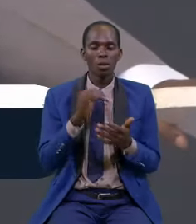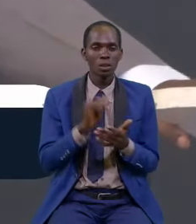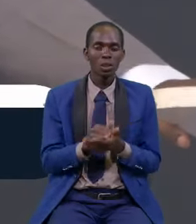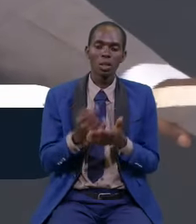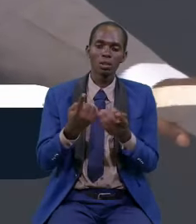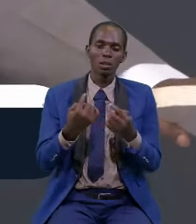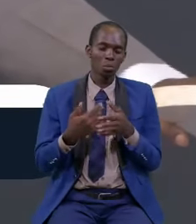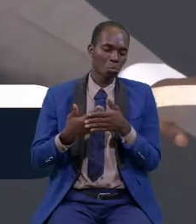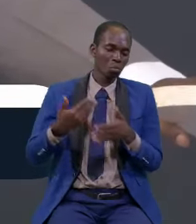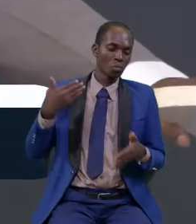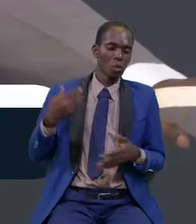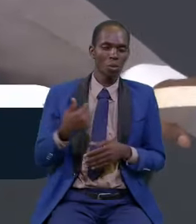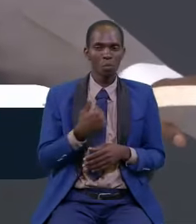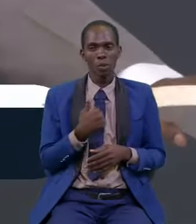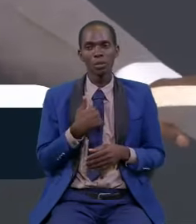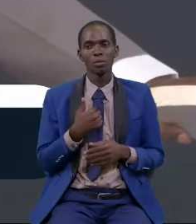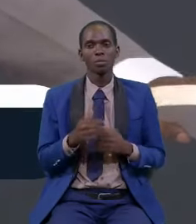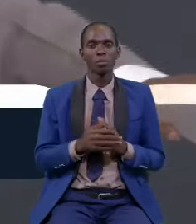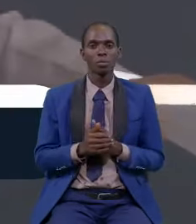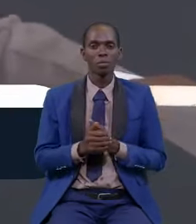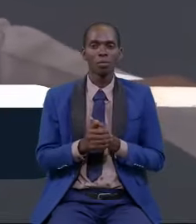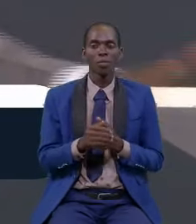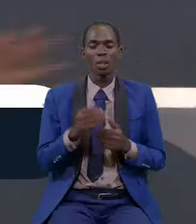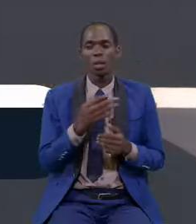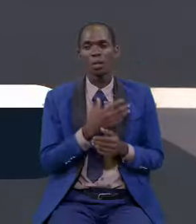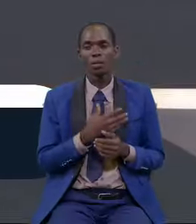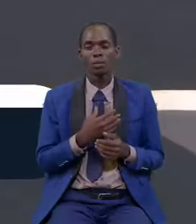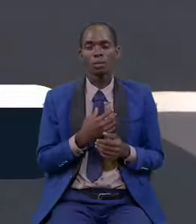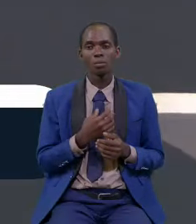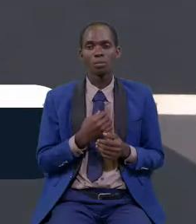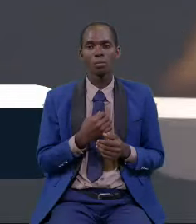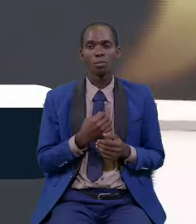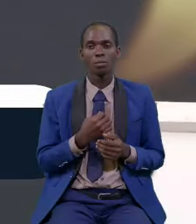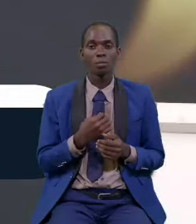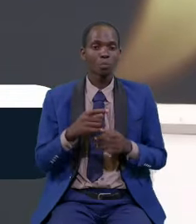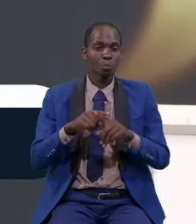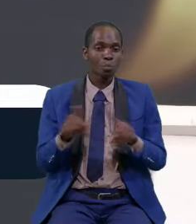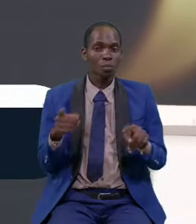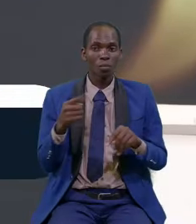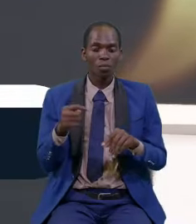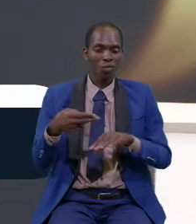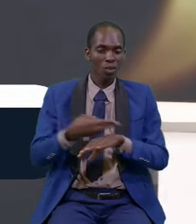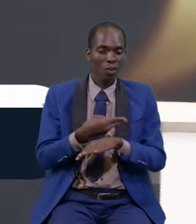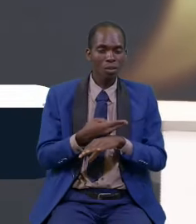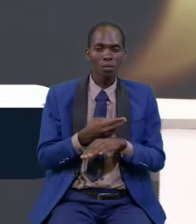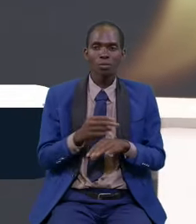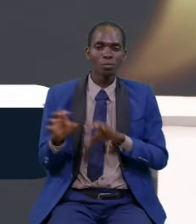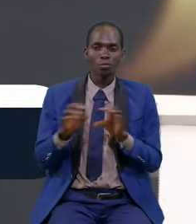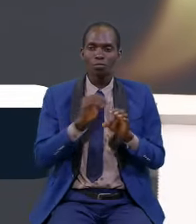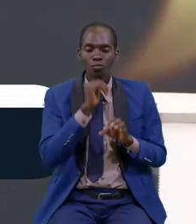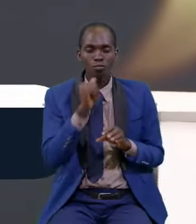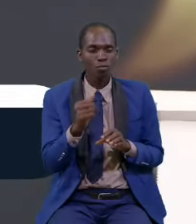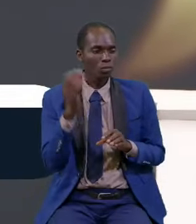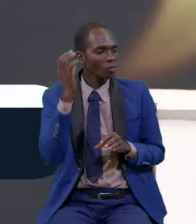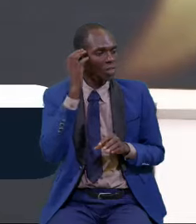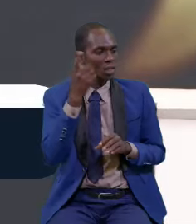are thieves and robbers, but the sheep did not hear them. Look at verse